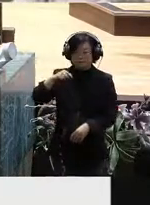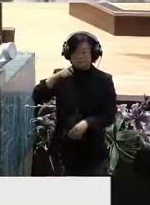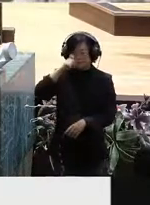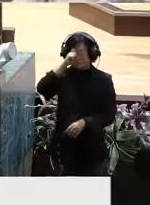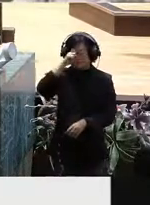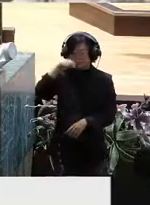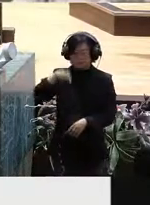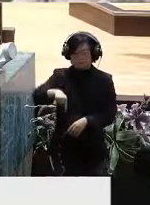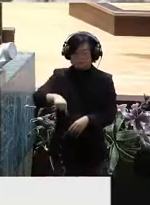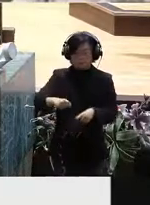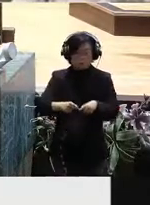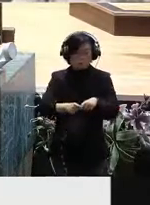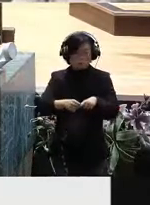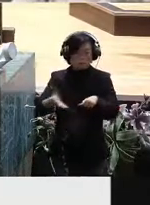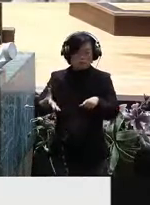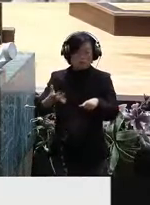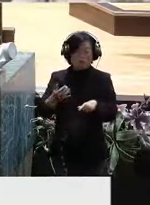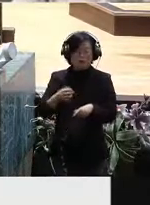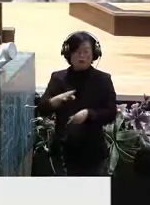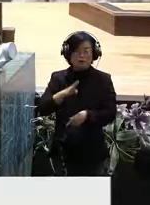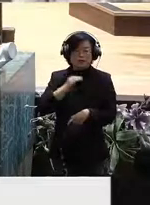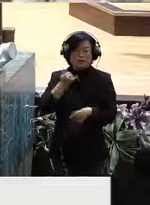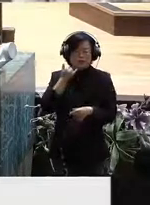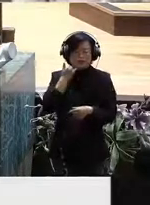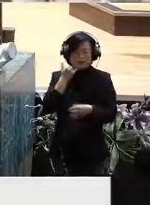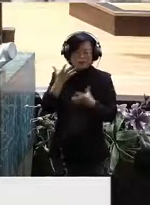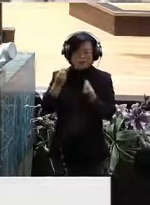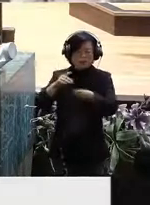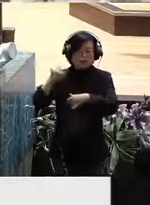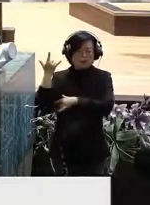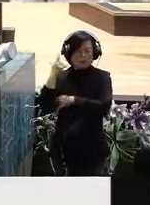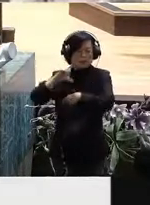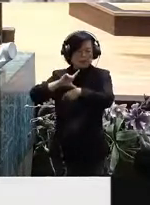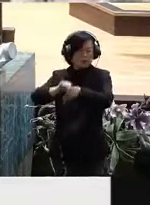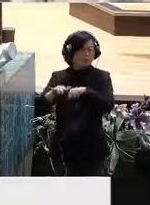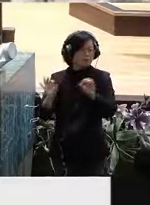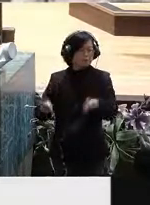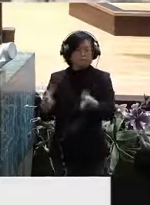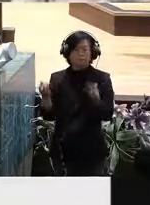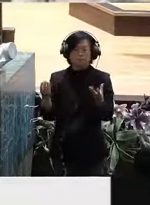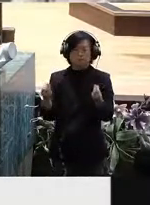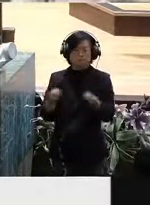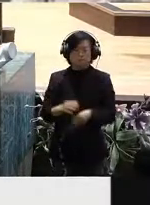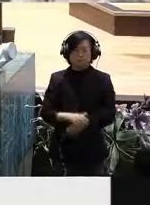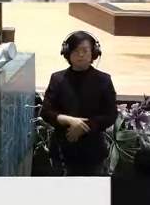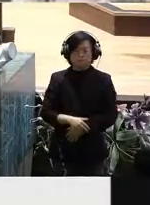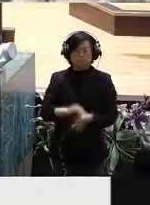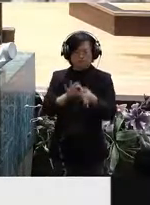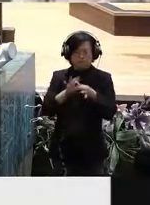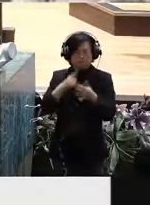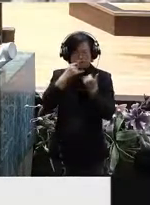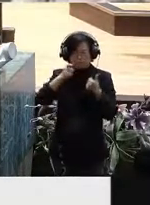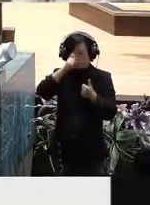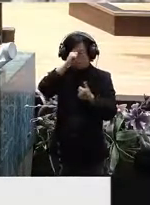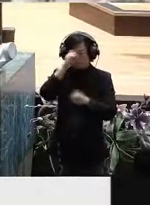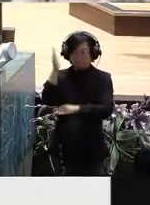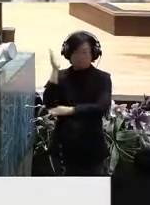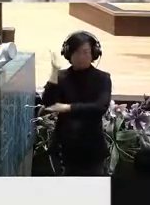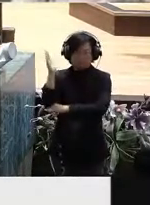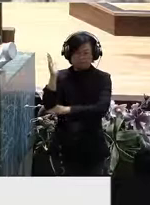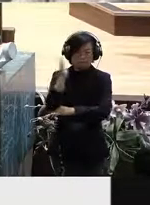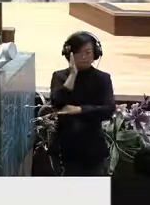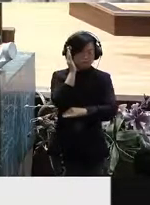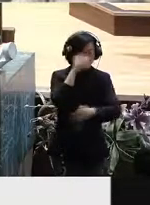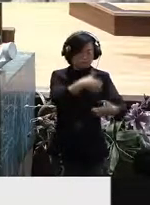bridge the gap of innovation between the private and public sectors, and changing the relationship between the government and